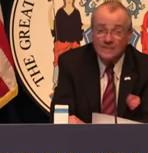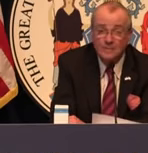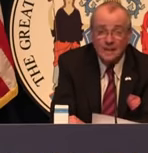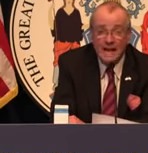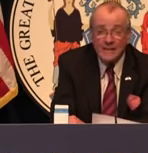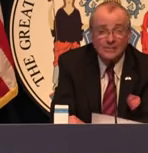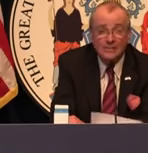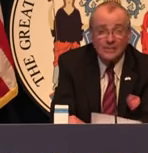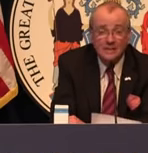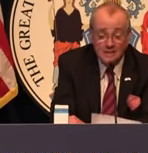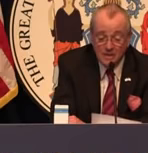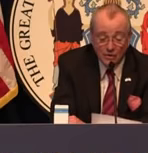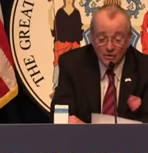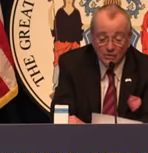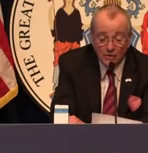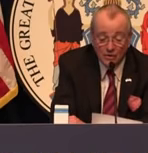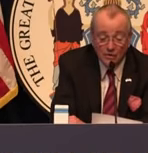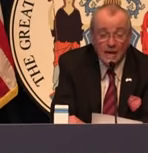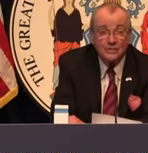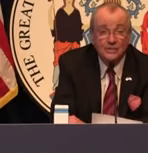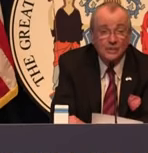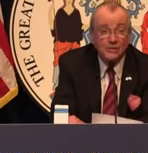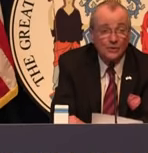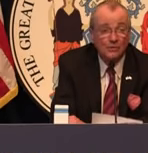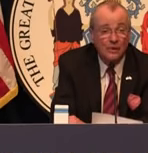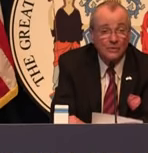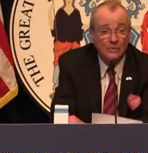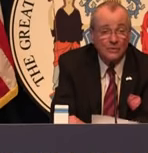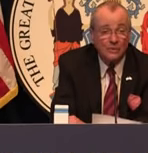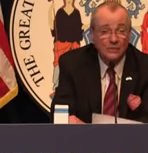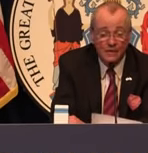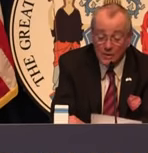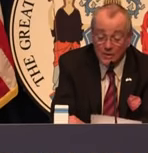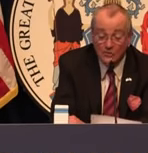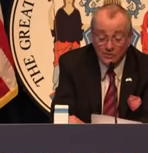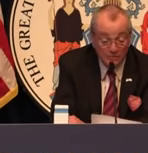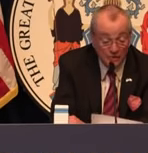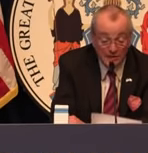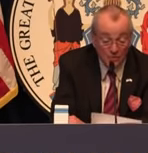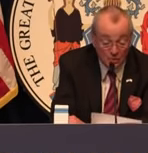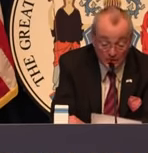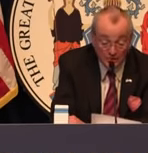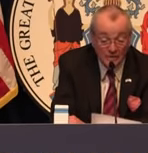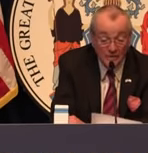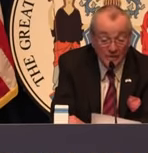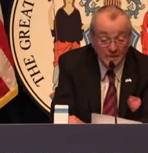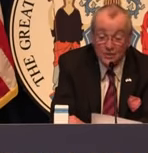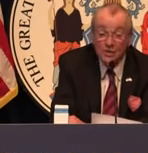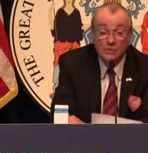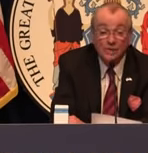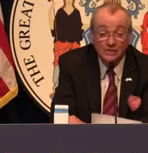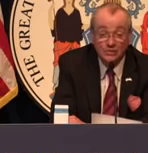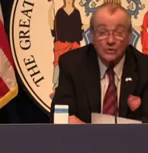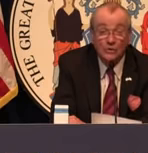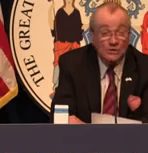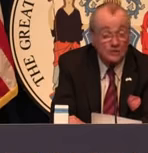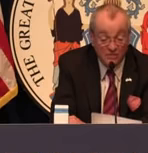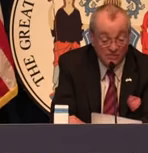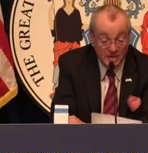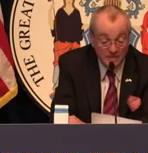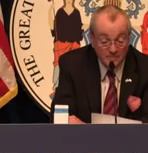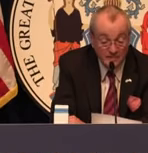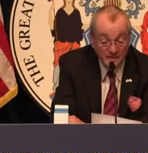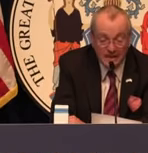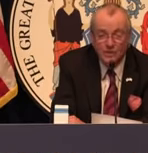rough last year or so to her life. She lost her brother 6 weeks ago and her sister last August. And she was a strong,